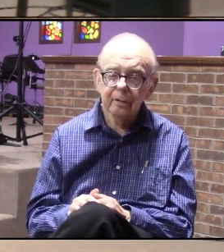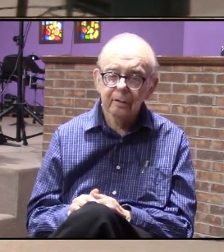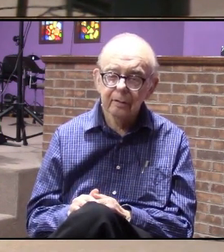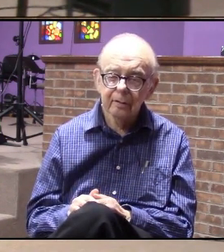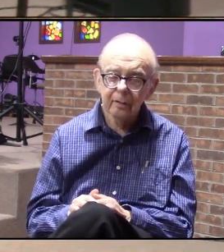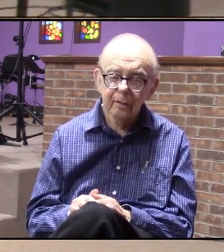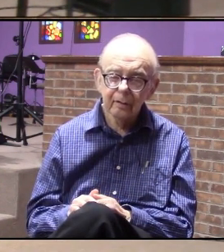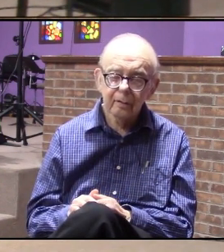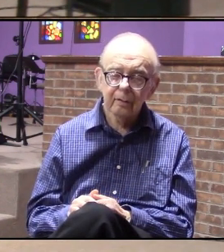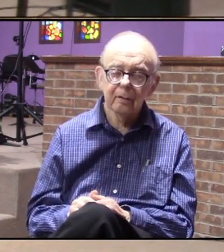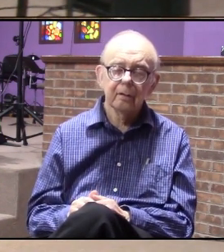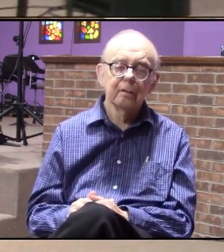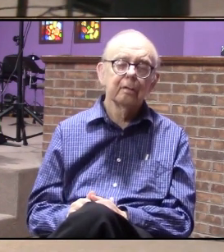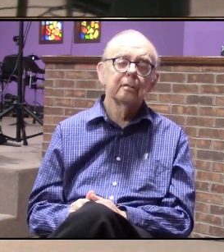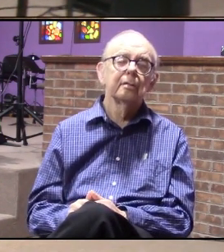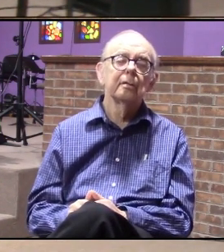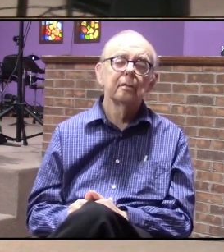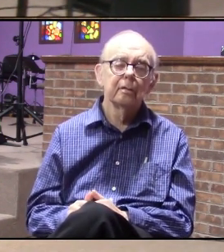But no,